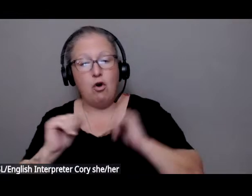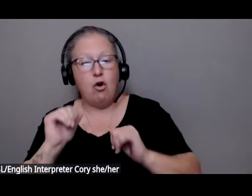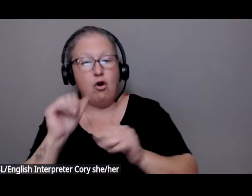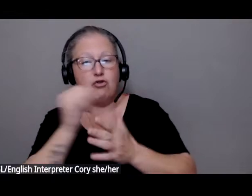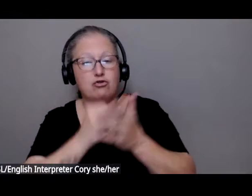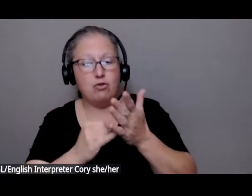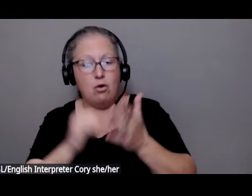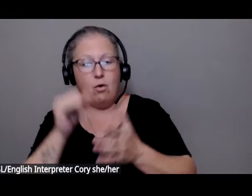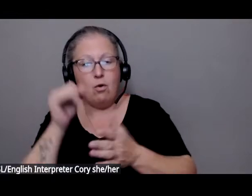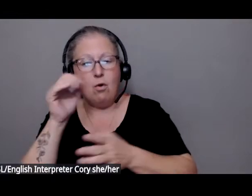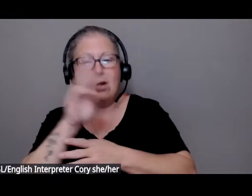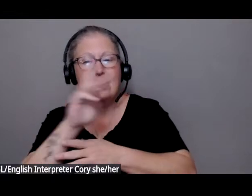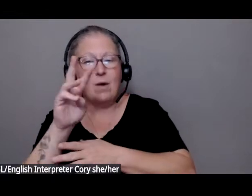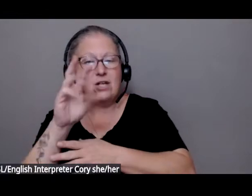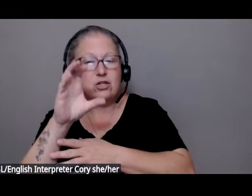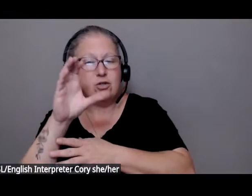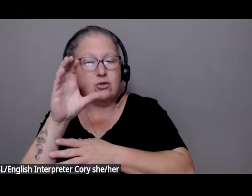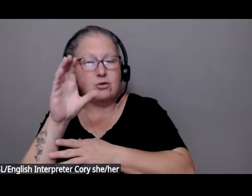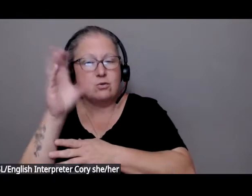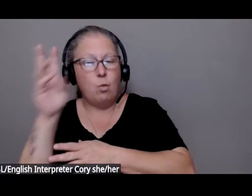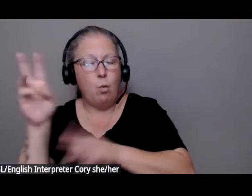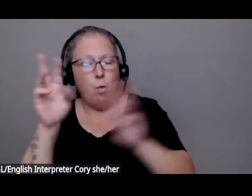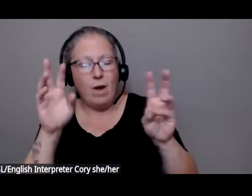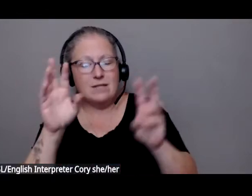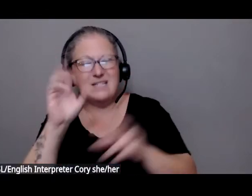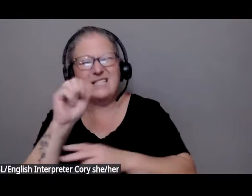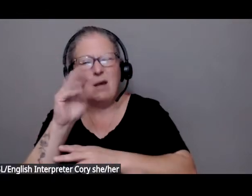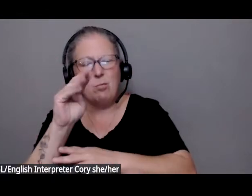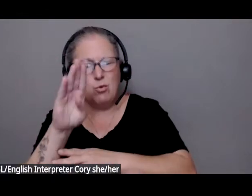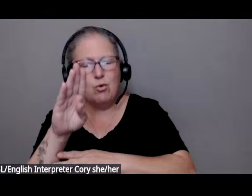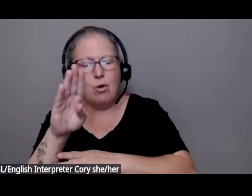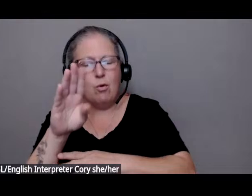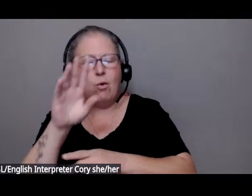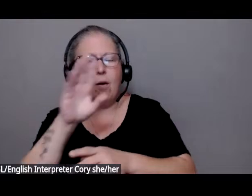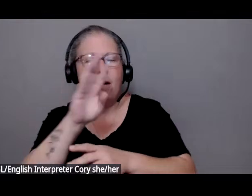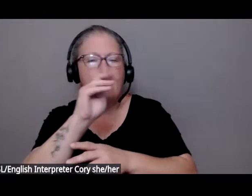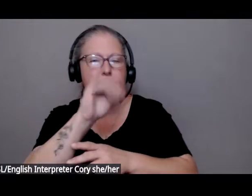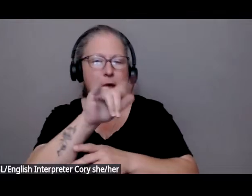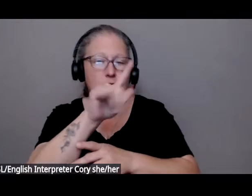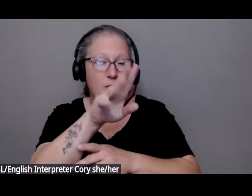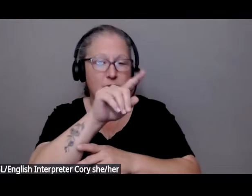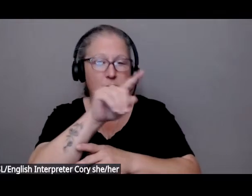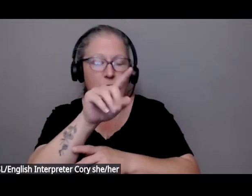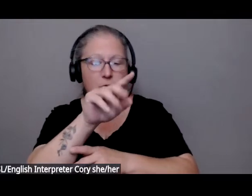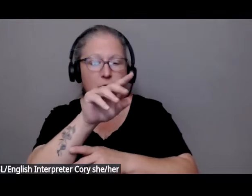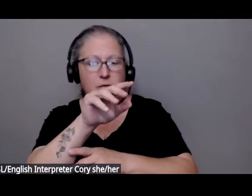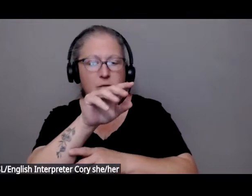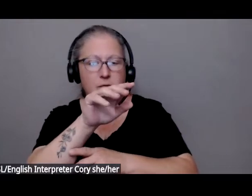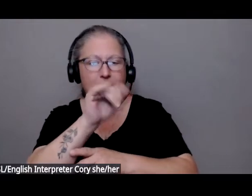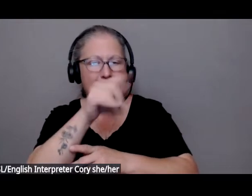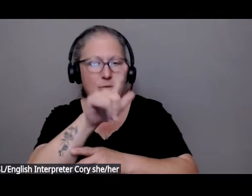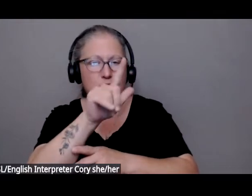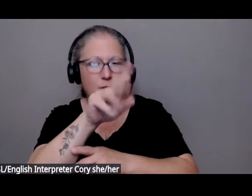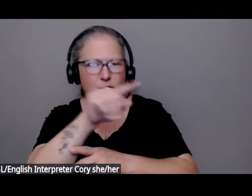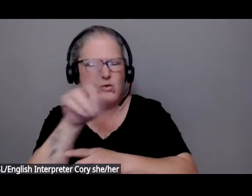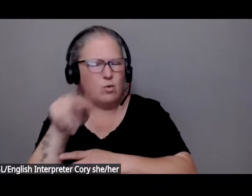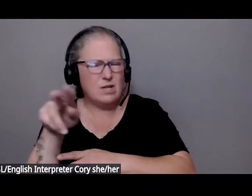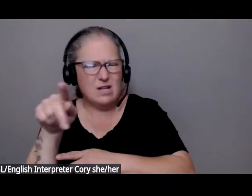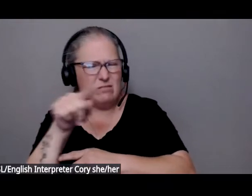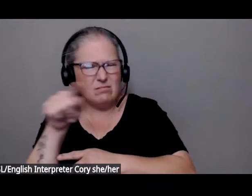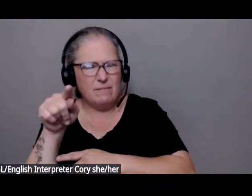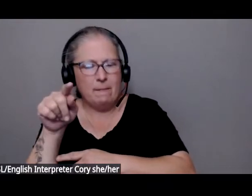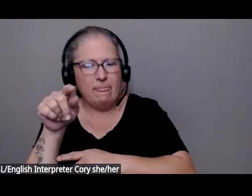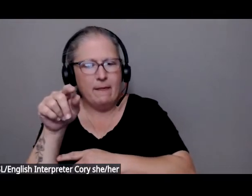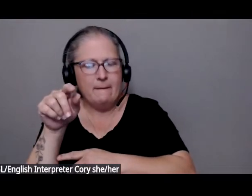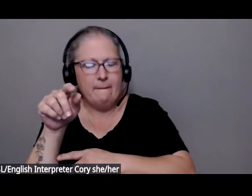Artists in San Bruno from April 24th through May 2nd. And I want to encourage the community to see a full list